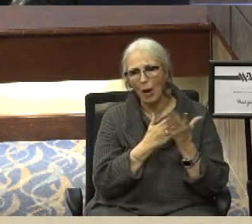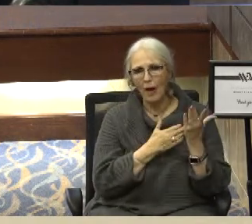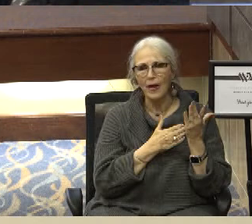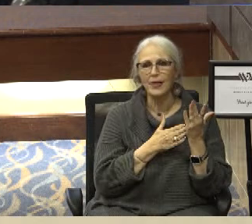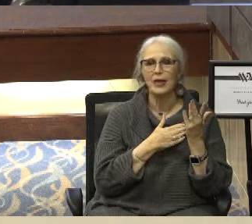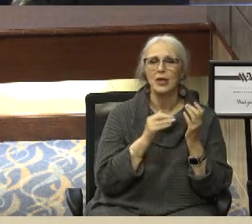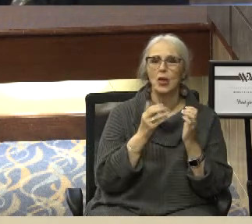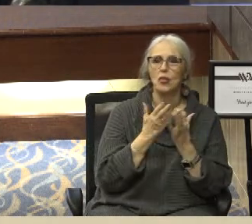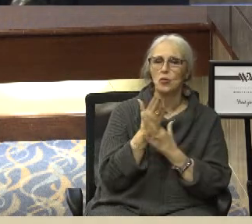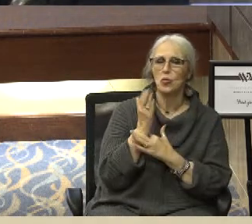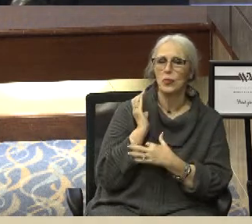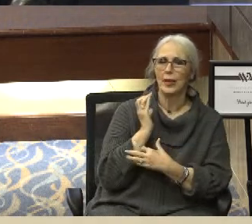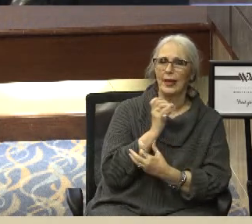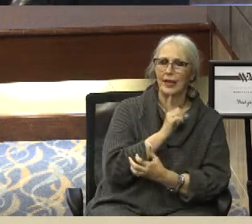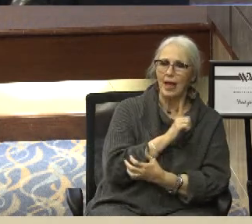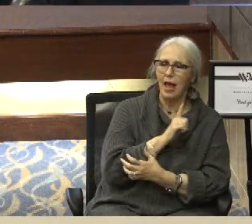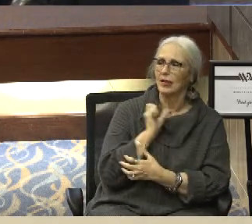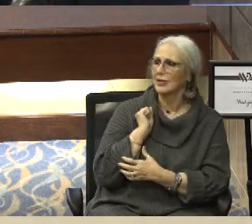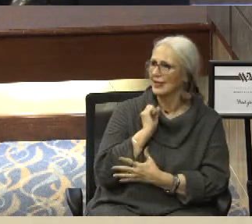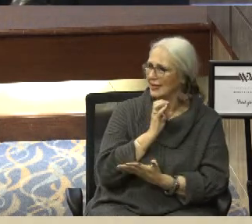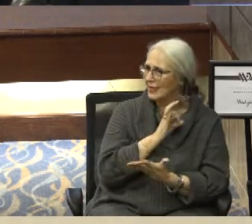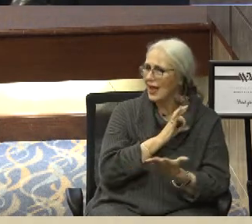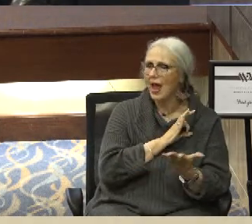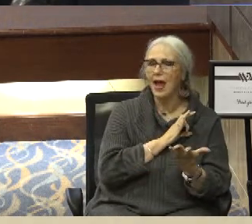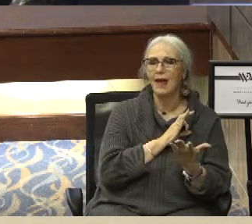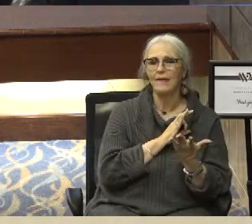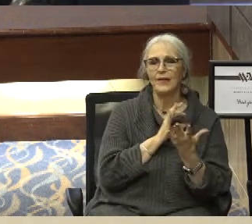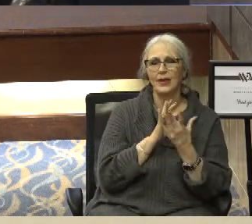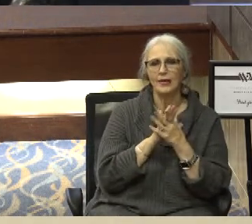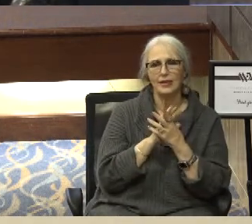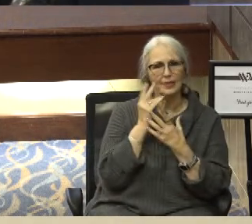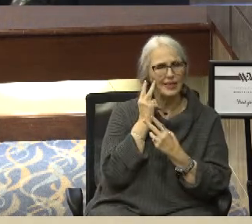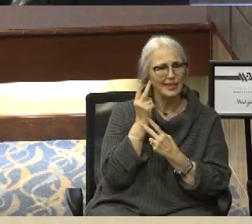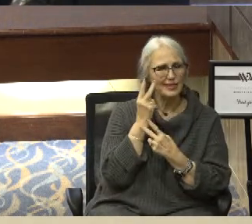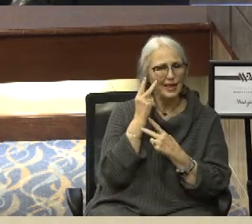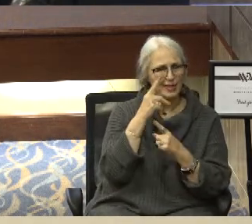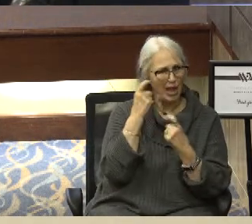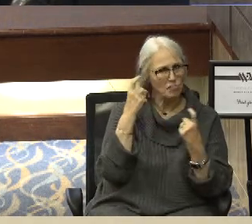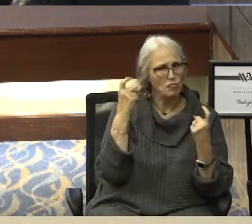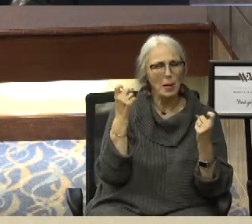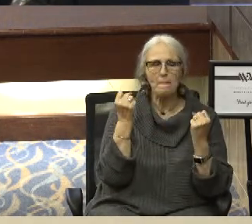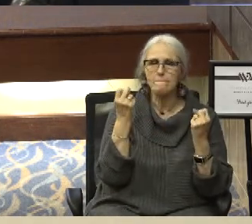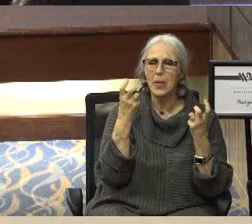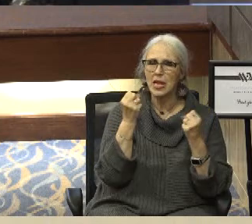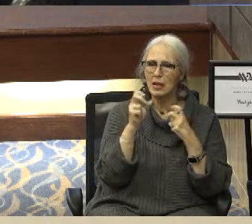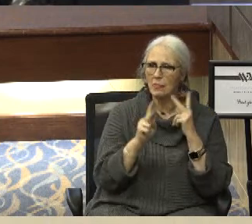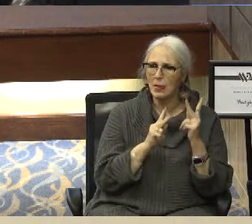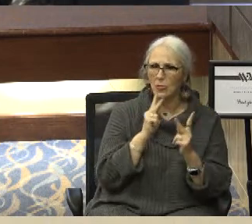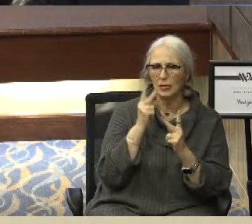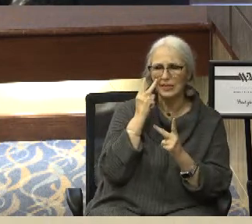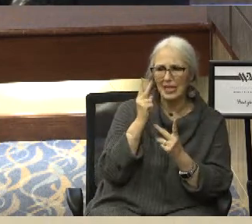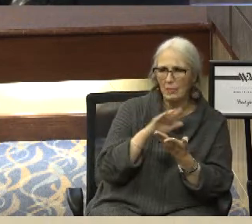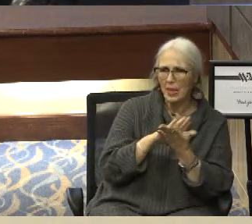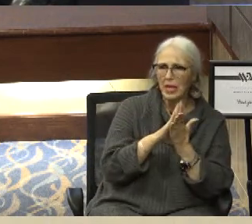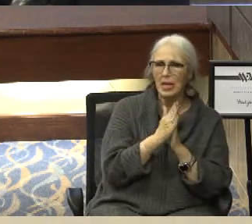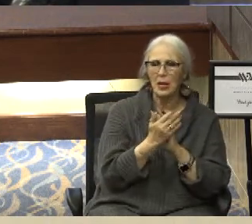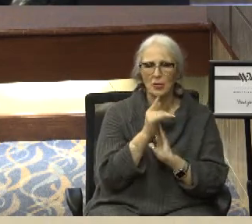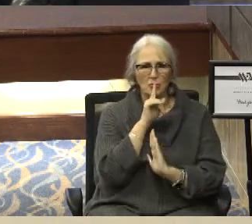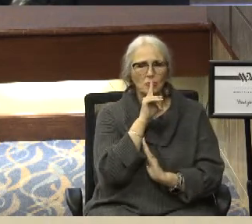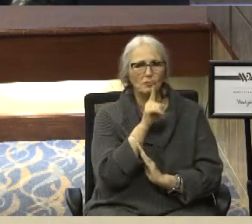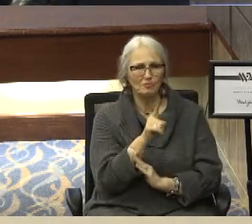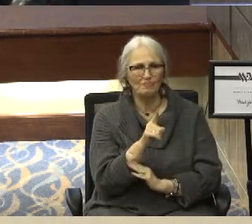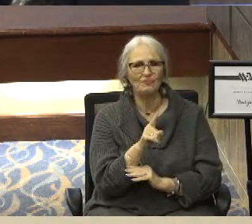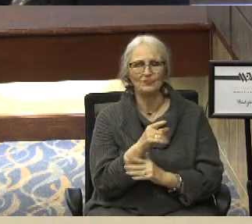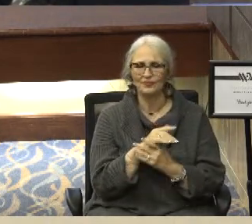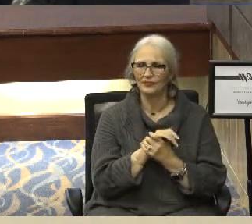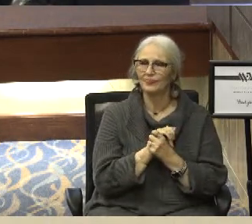this council and this staff to see that dream that so many people have had come to reality. I mean, I echo what Councilmember